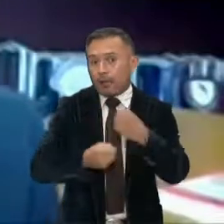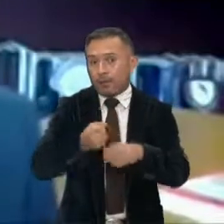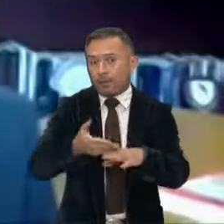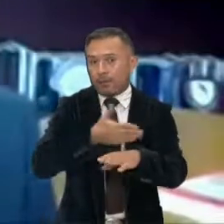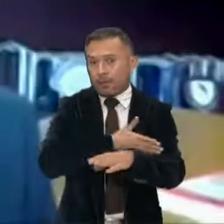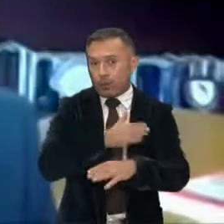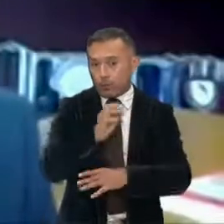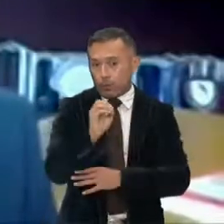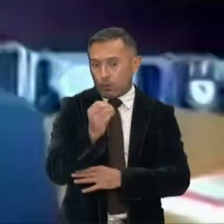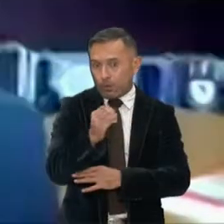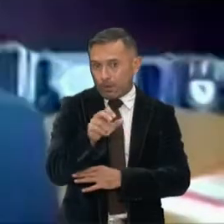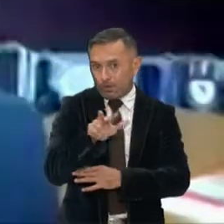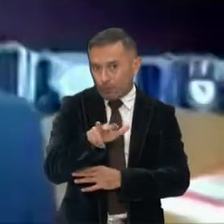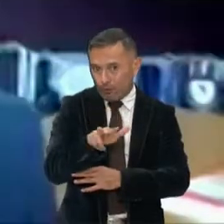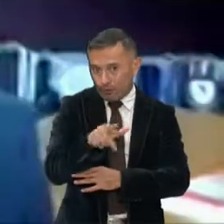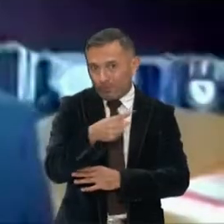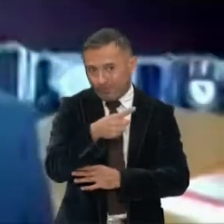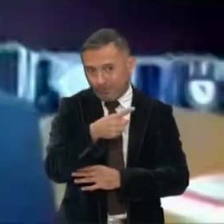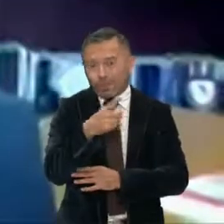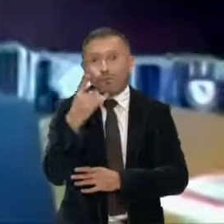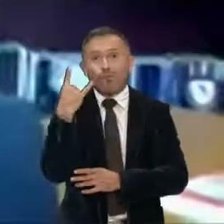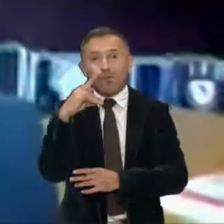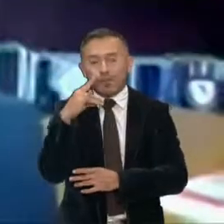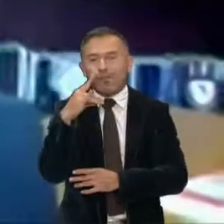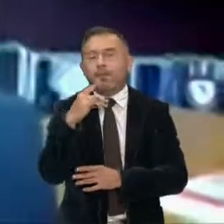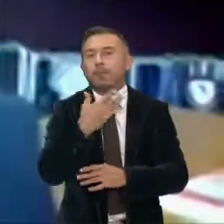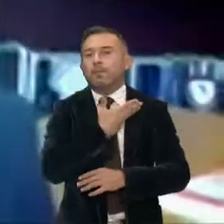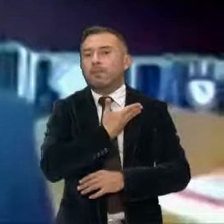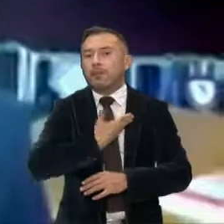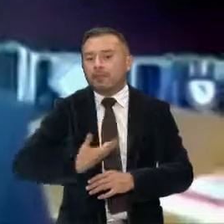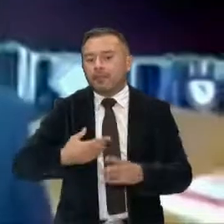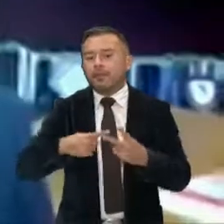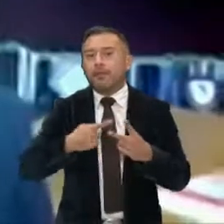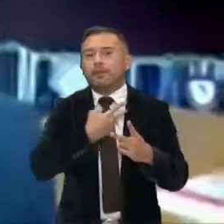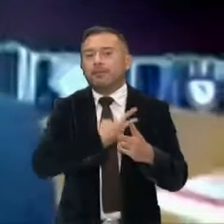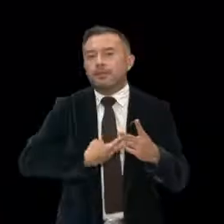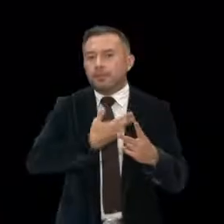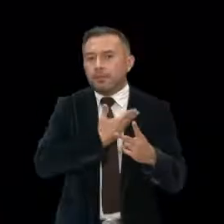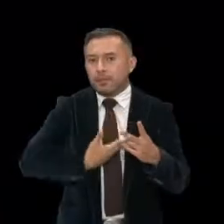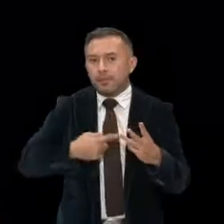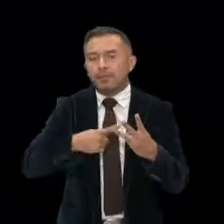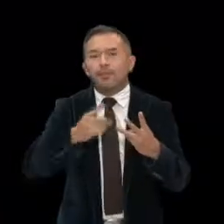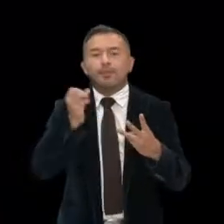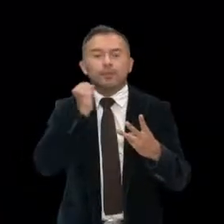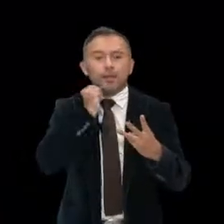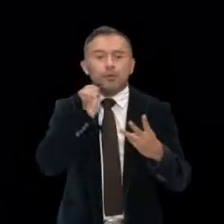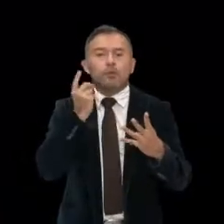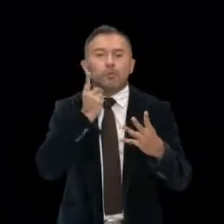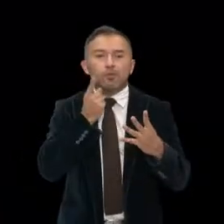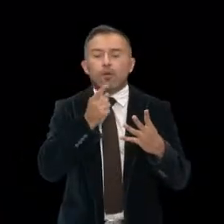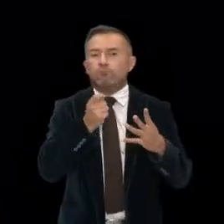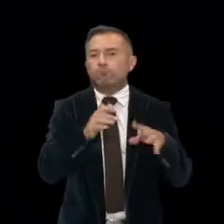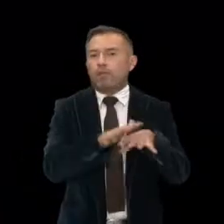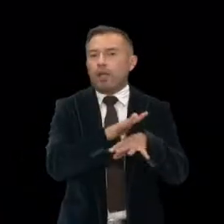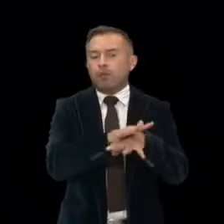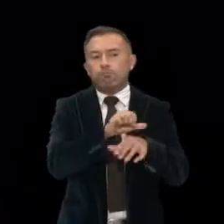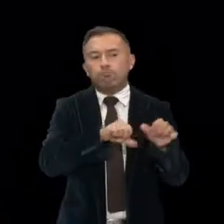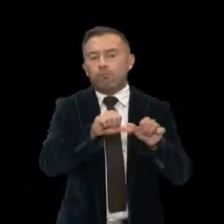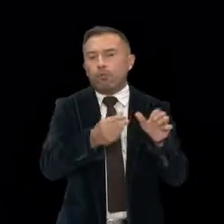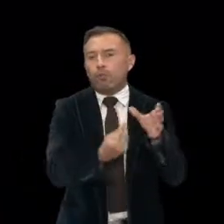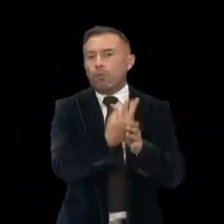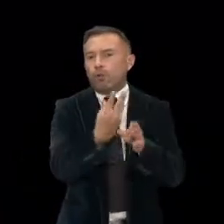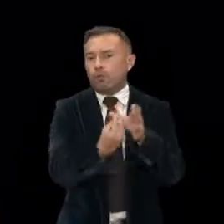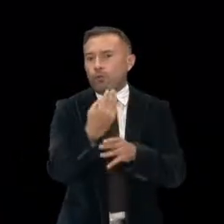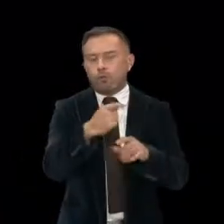October 18 last year, the president, vice president, the